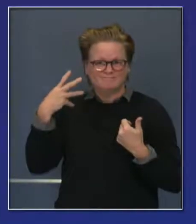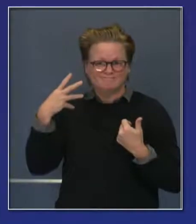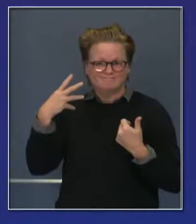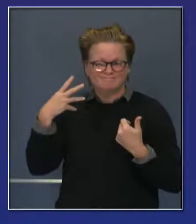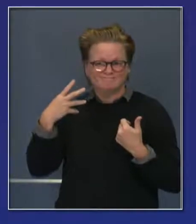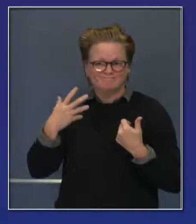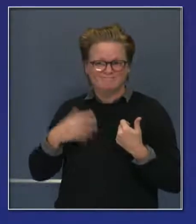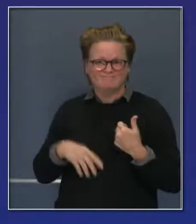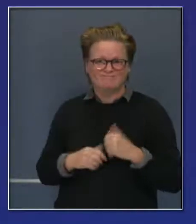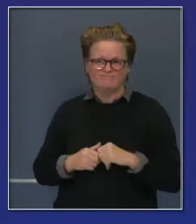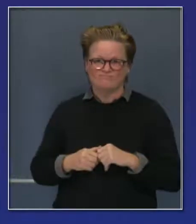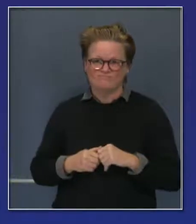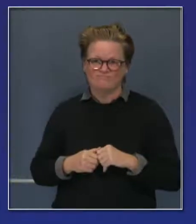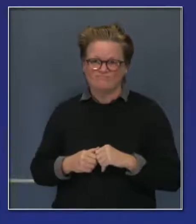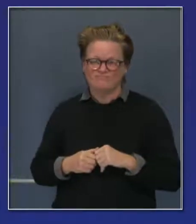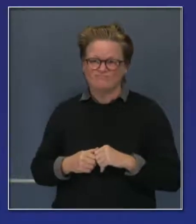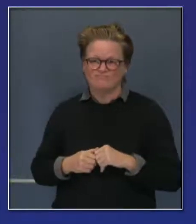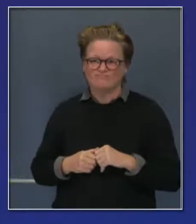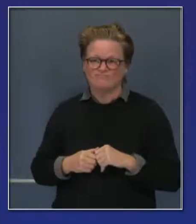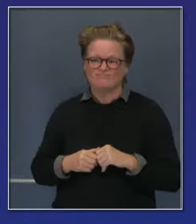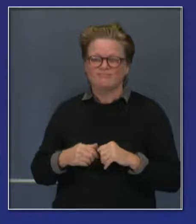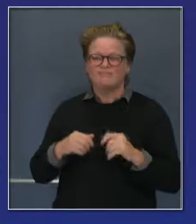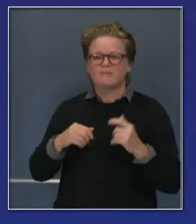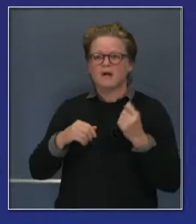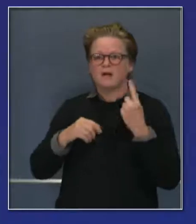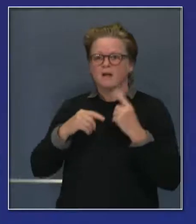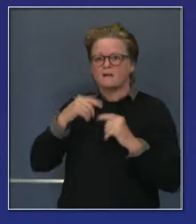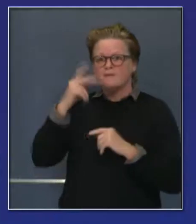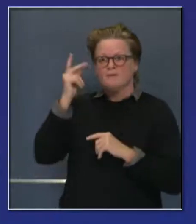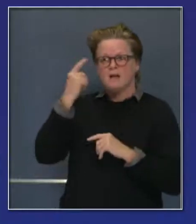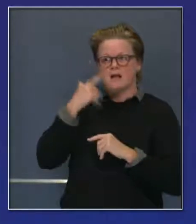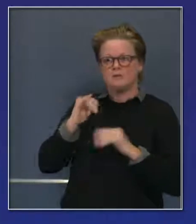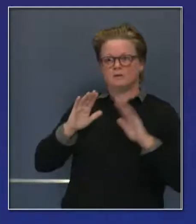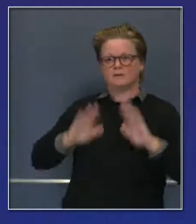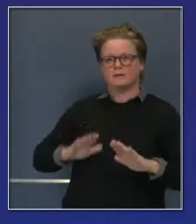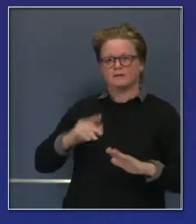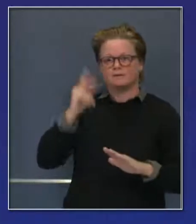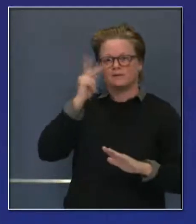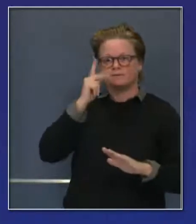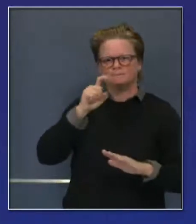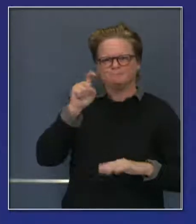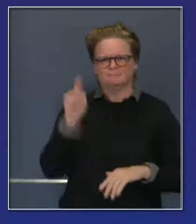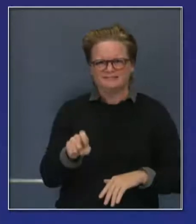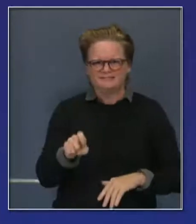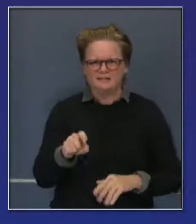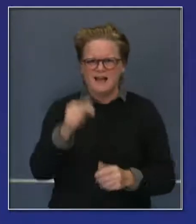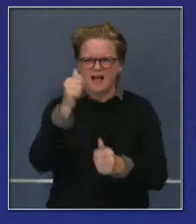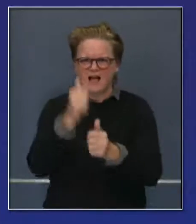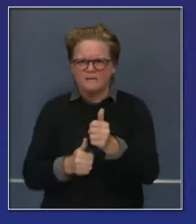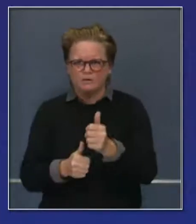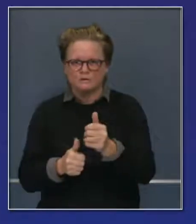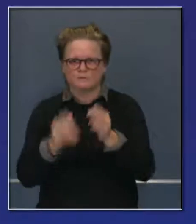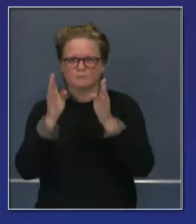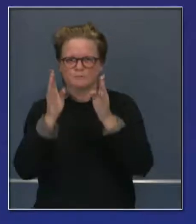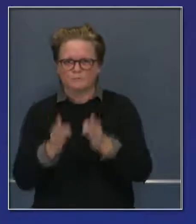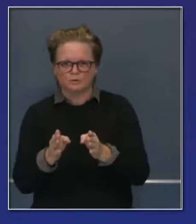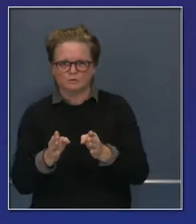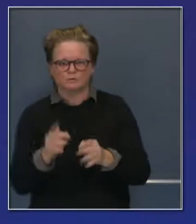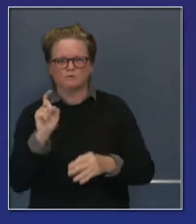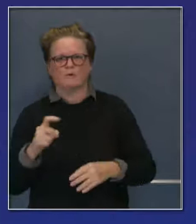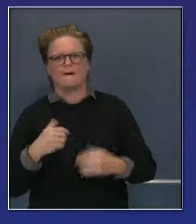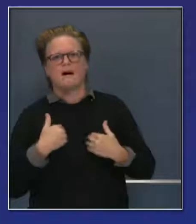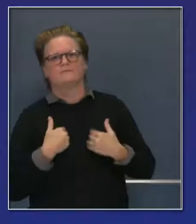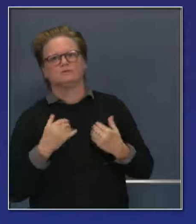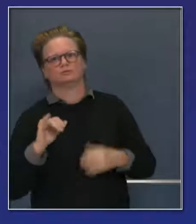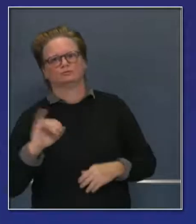coverage. Every American should have coverage. We're down that path. But what we're doing right now in open enrollment is there's about